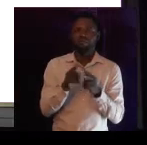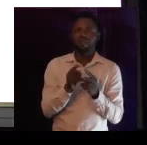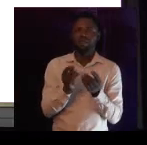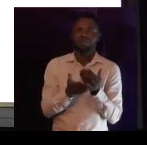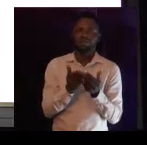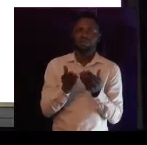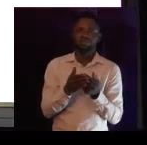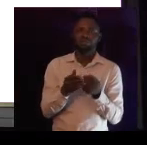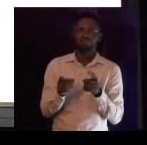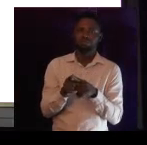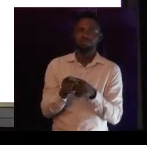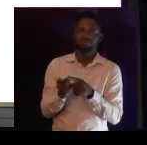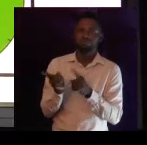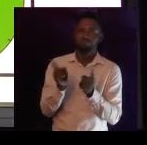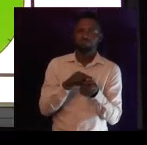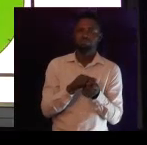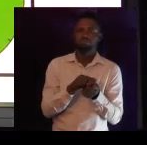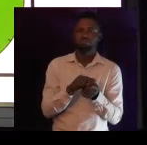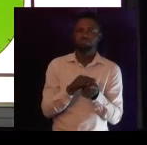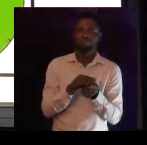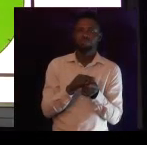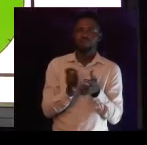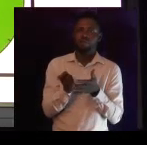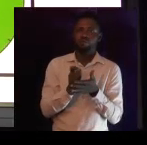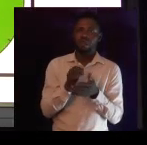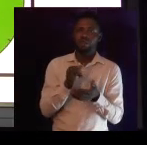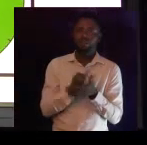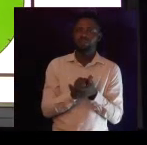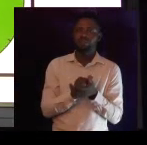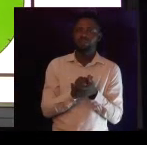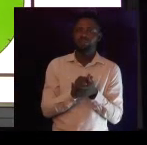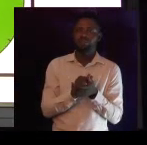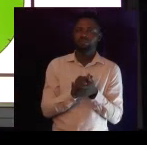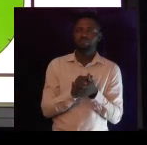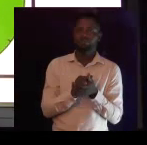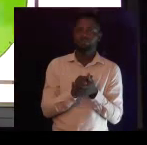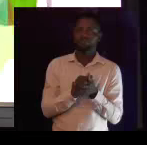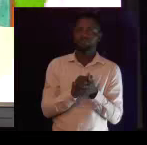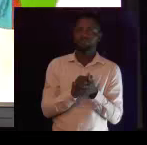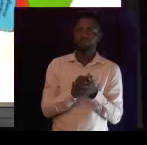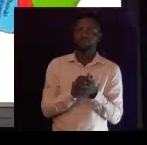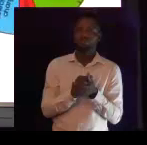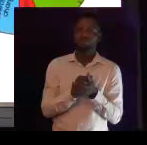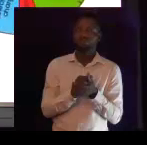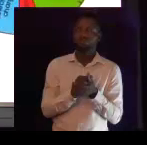see it's very easy to pick out. So I just write that.